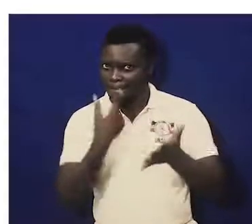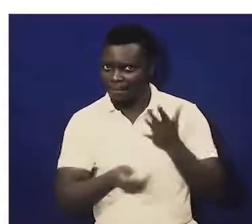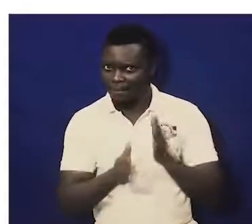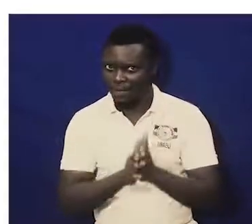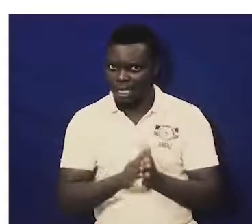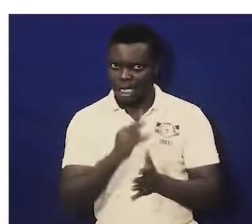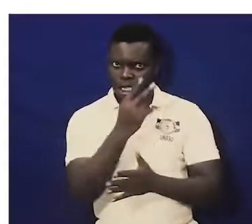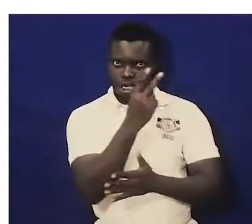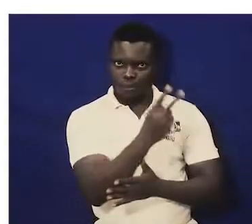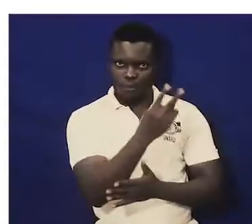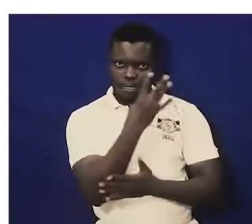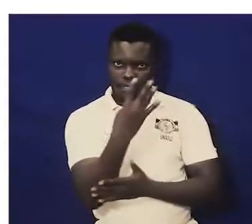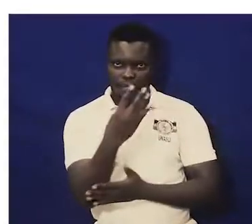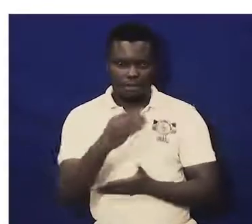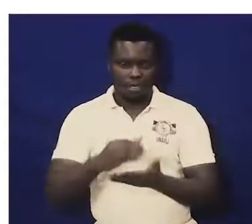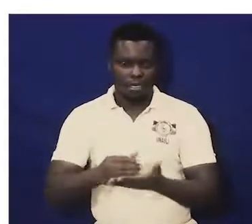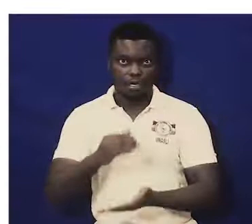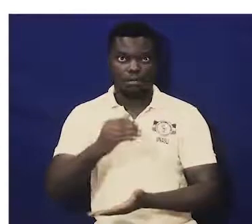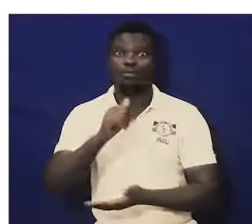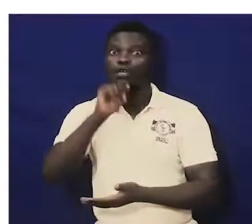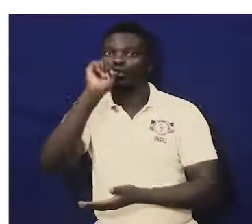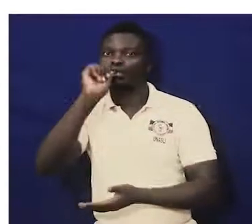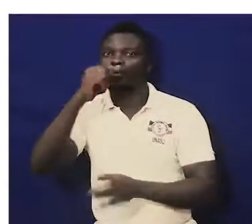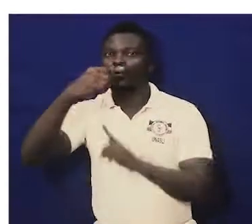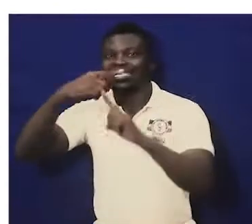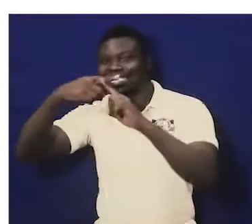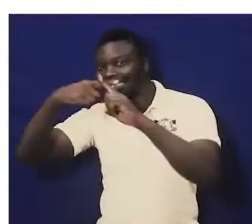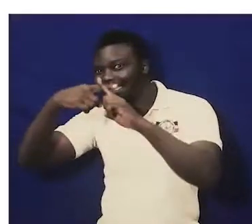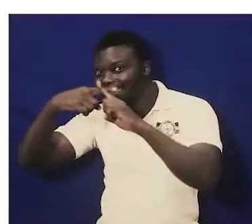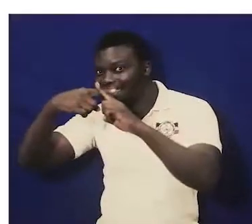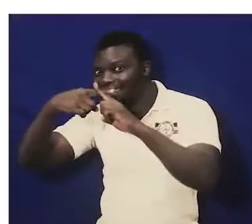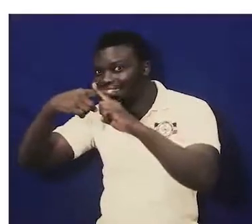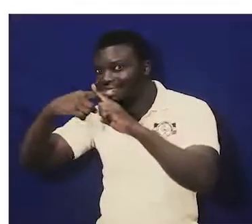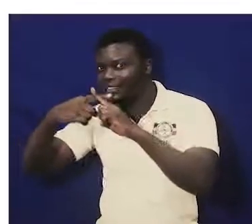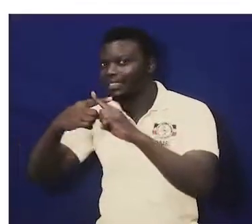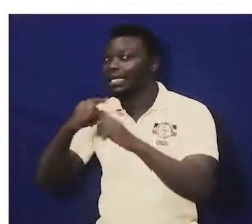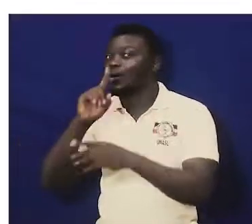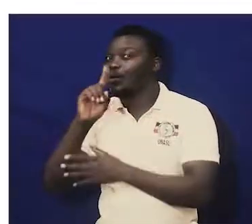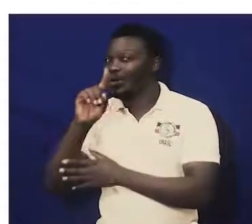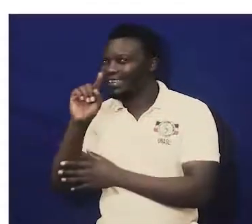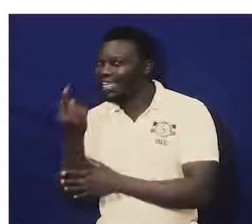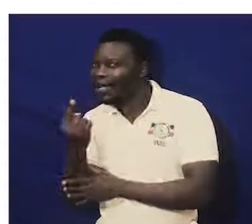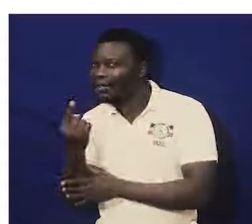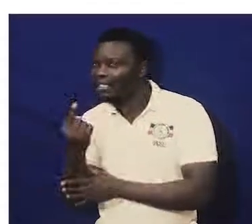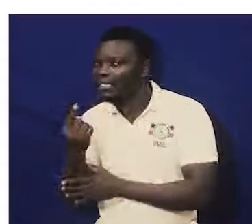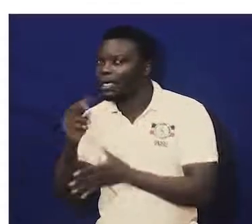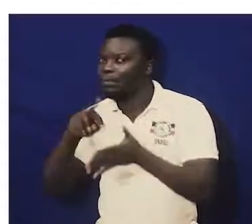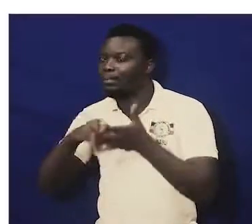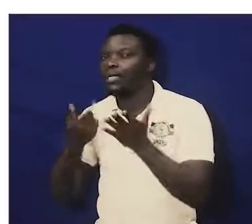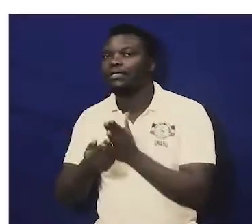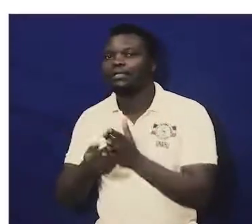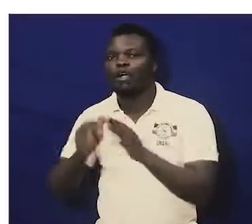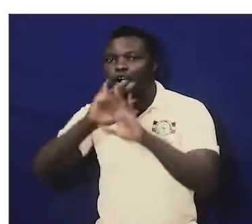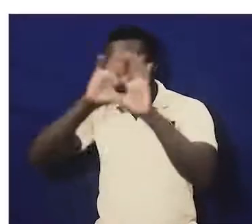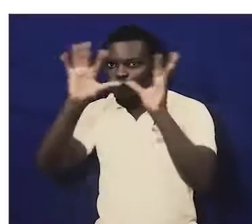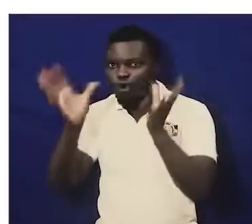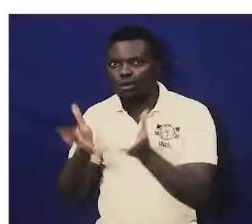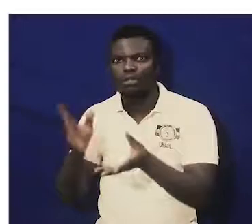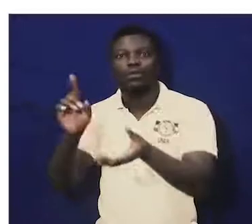24 bottles times 1,000 for each bottle will give us